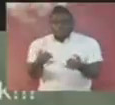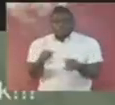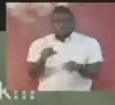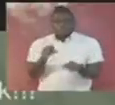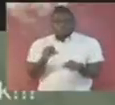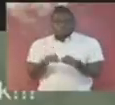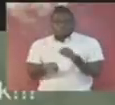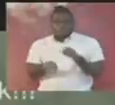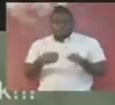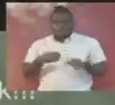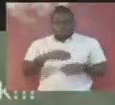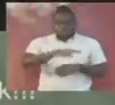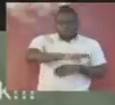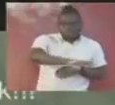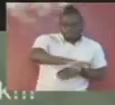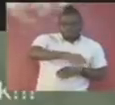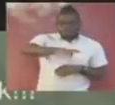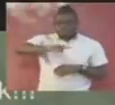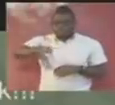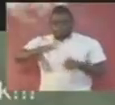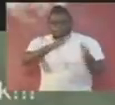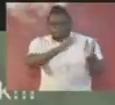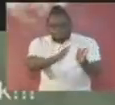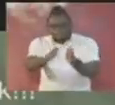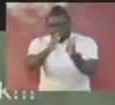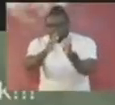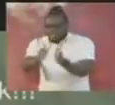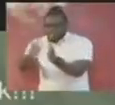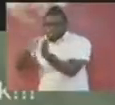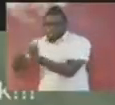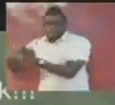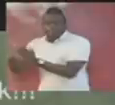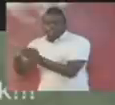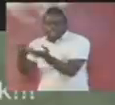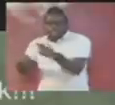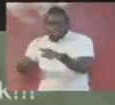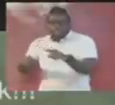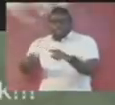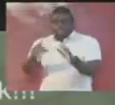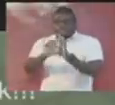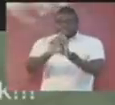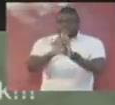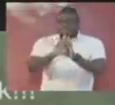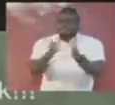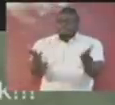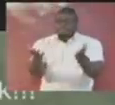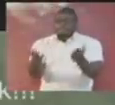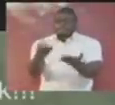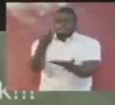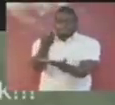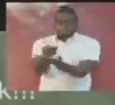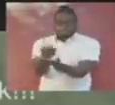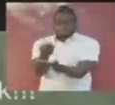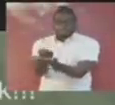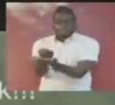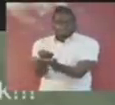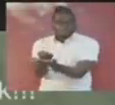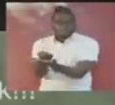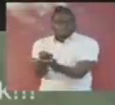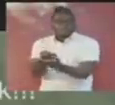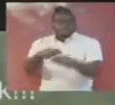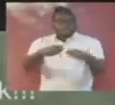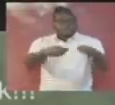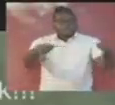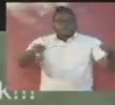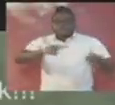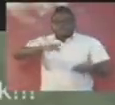were produced as quickly as possible. There were increased funding from all the governments of the world to